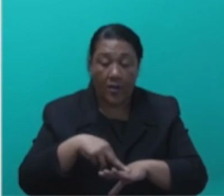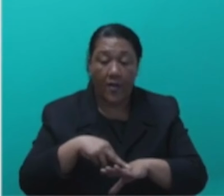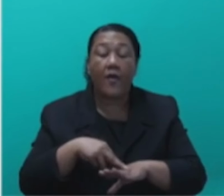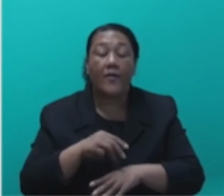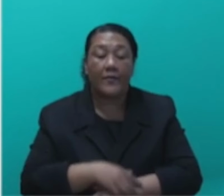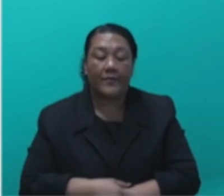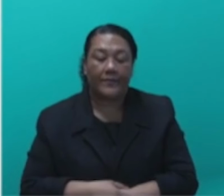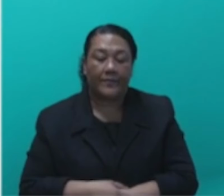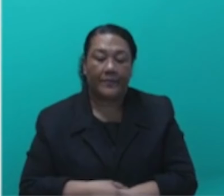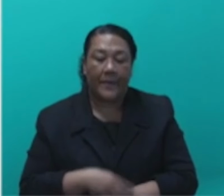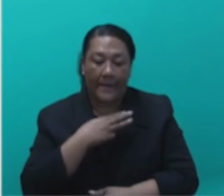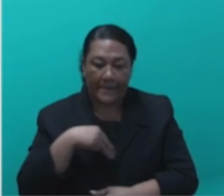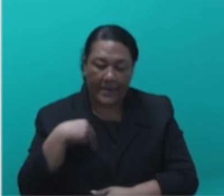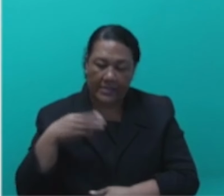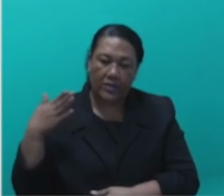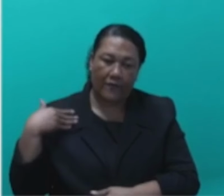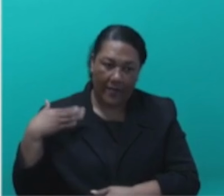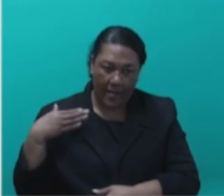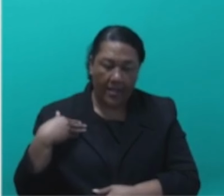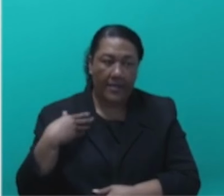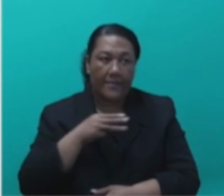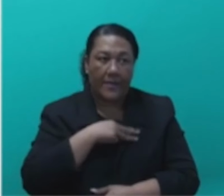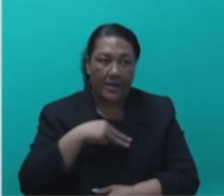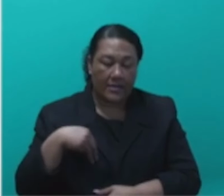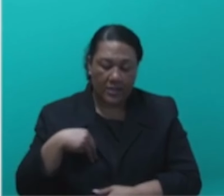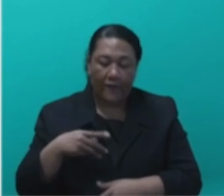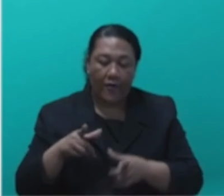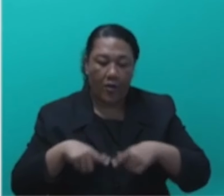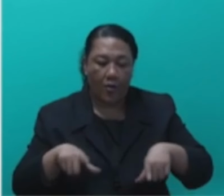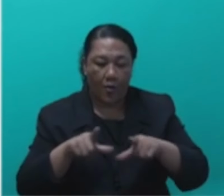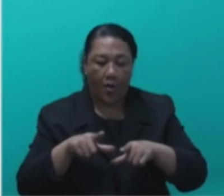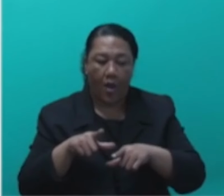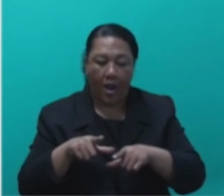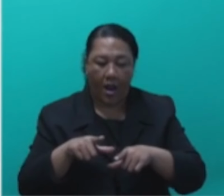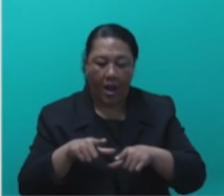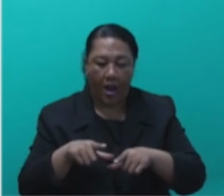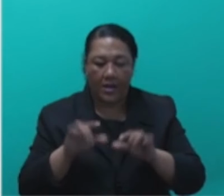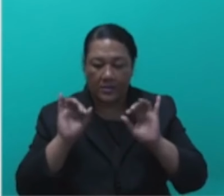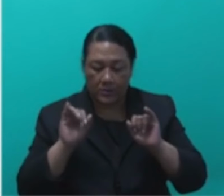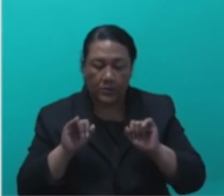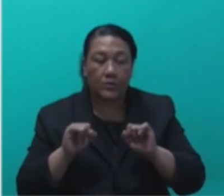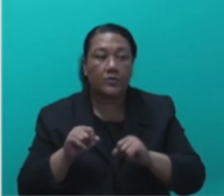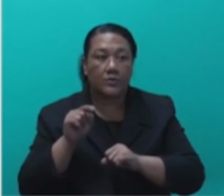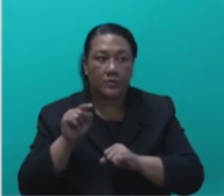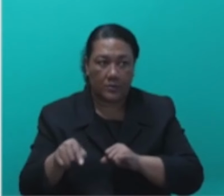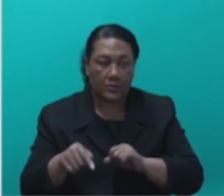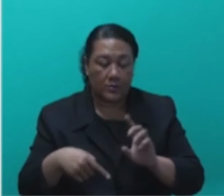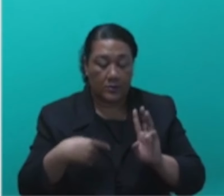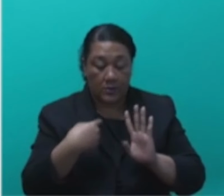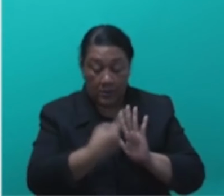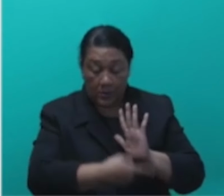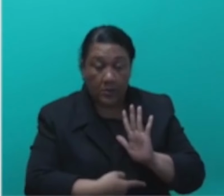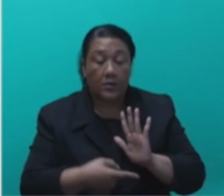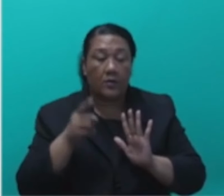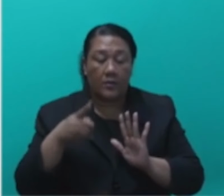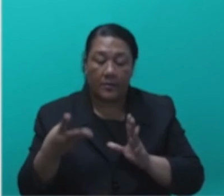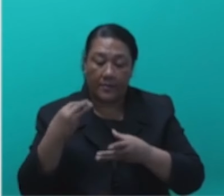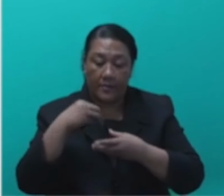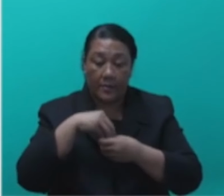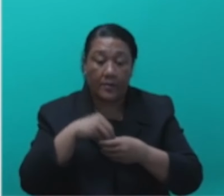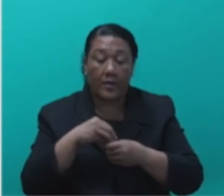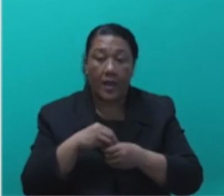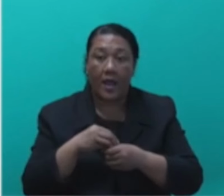the Minister for Fisheries and Forests, the Minister for Health, and the Minister for Home Affairs, as well as Permanent Secretaries, our Permanent Representative to the United